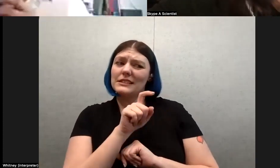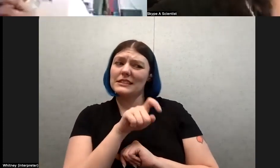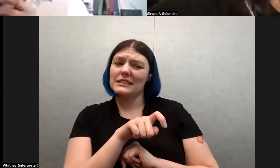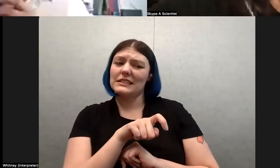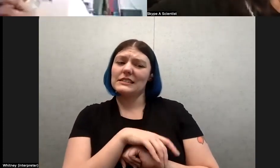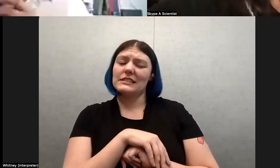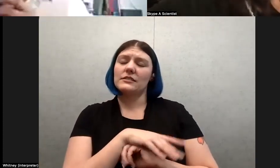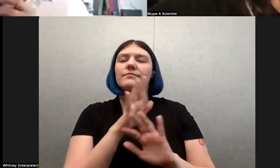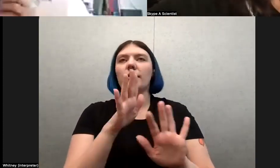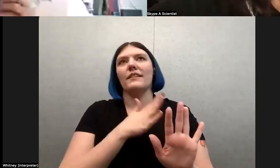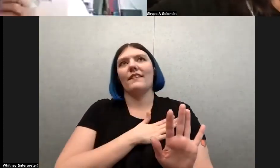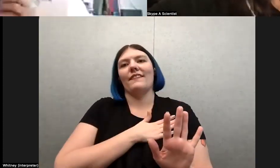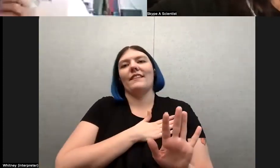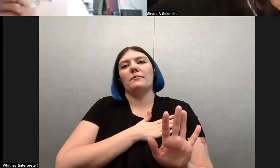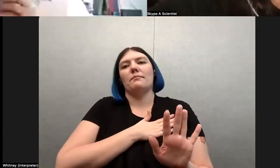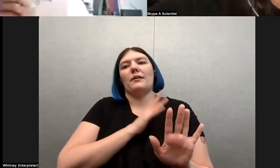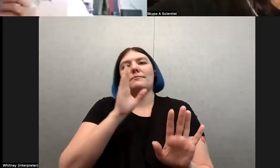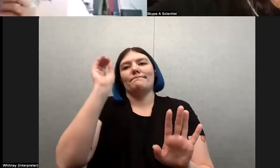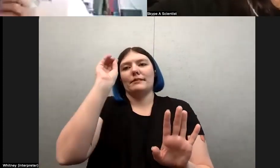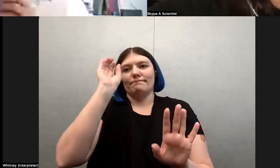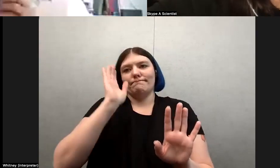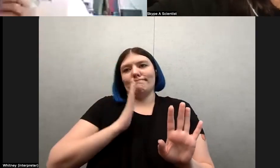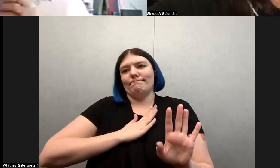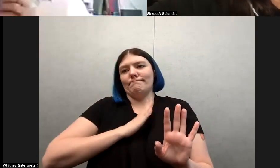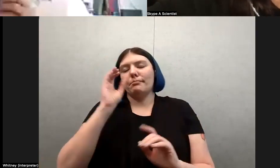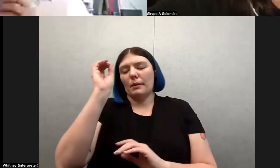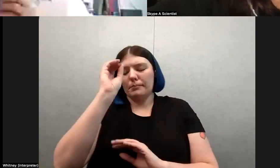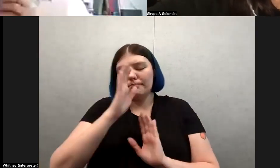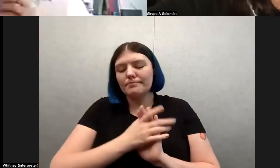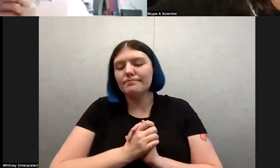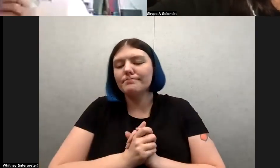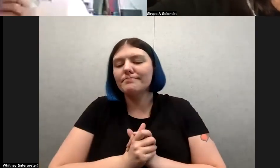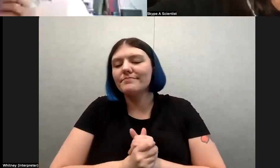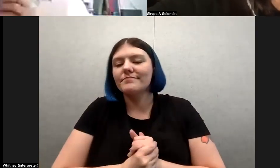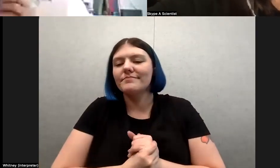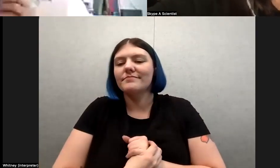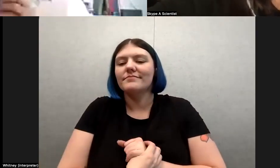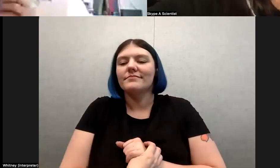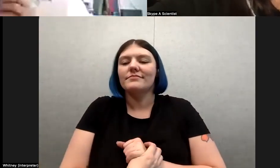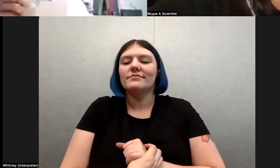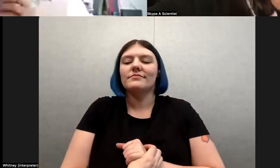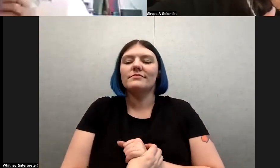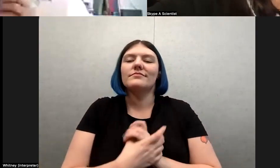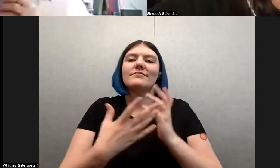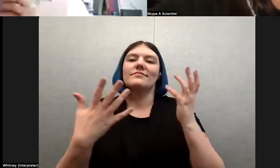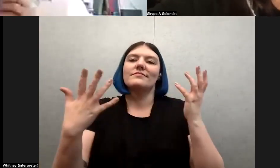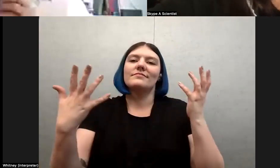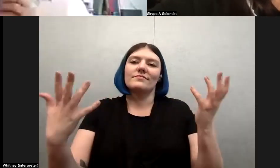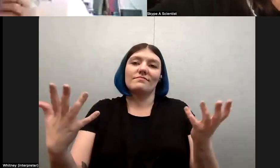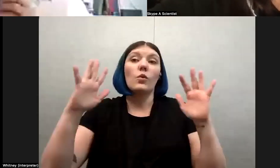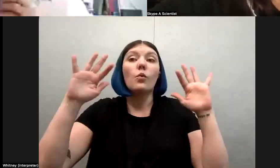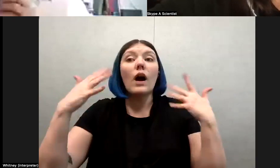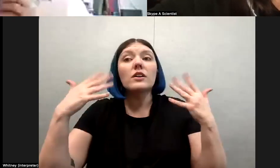is I'll say that's my personal opinion, is just, these are wild